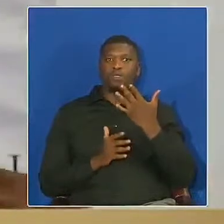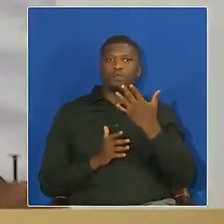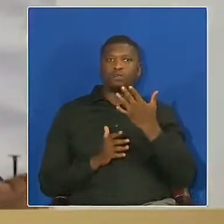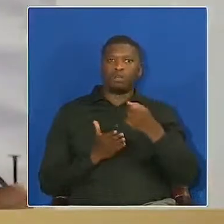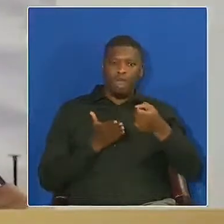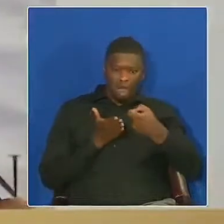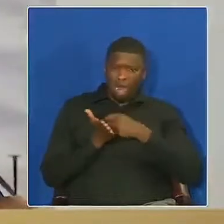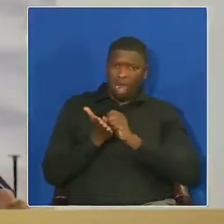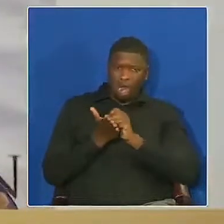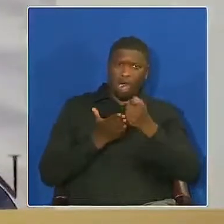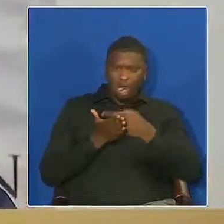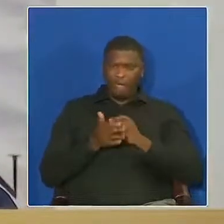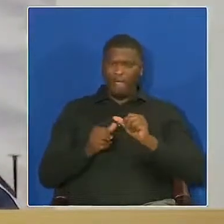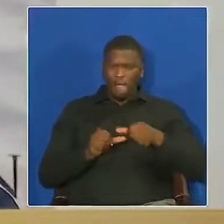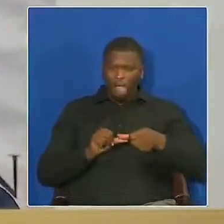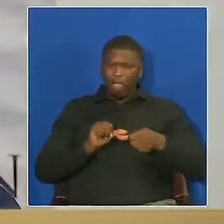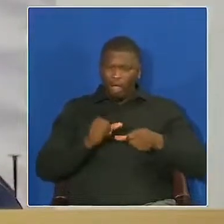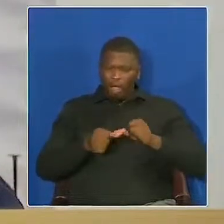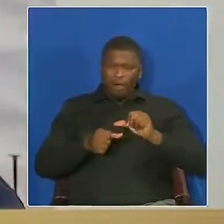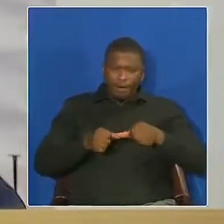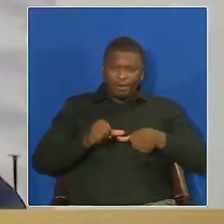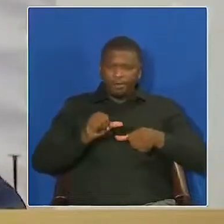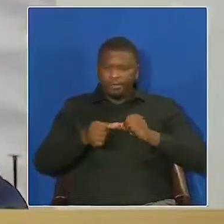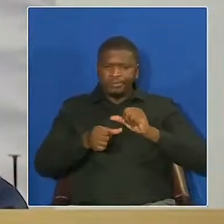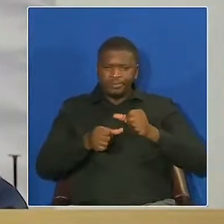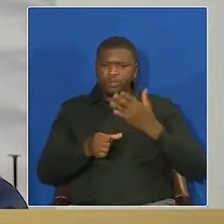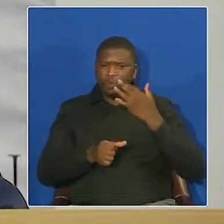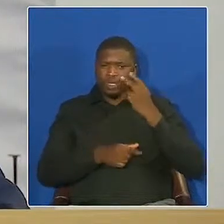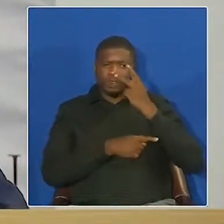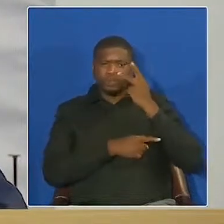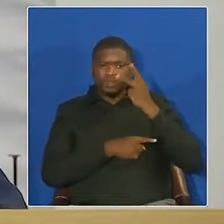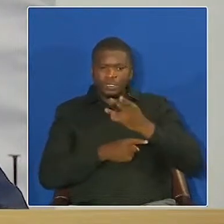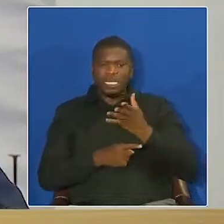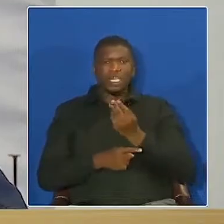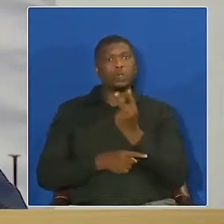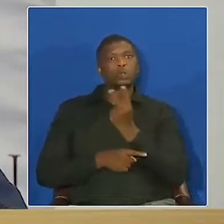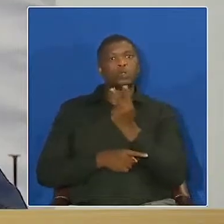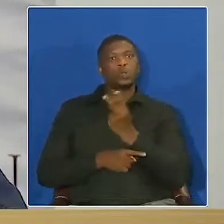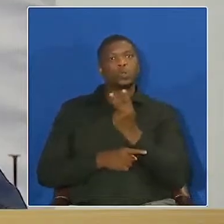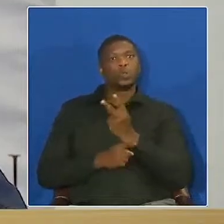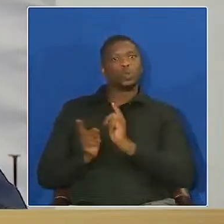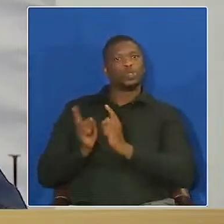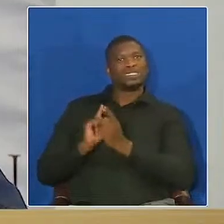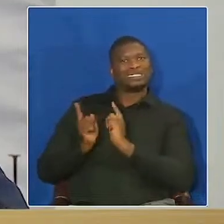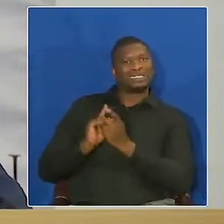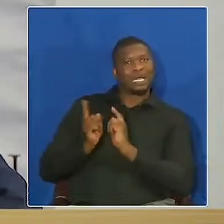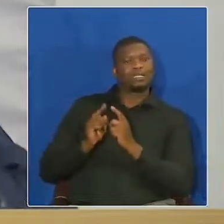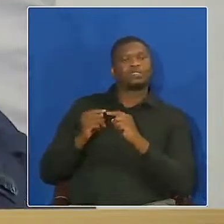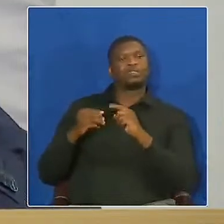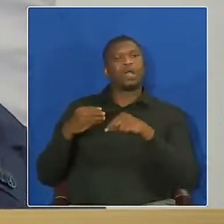latest charts where there is a discussion